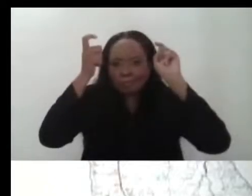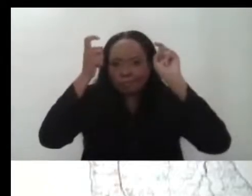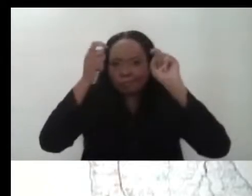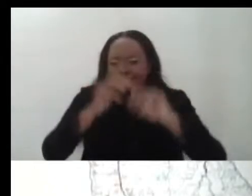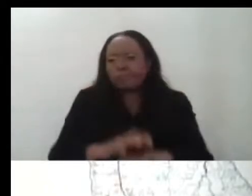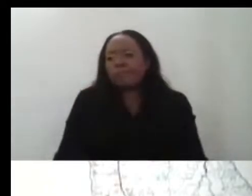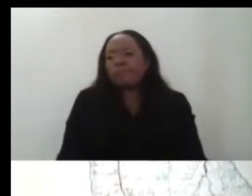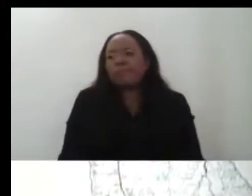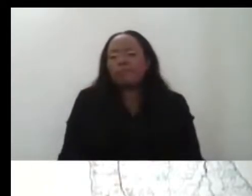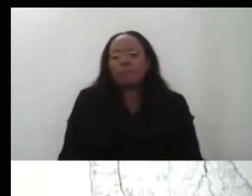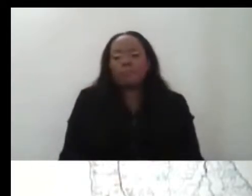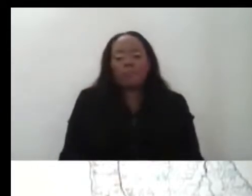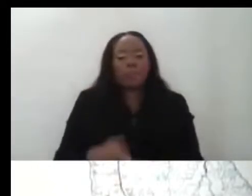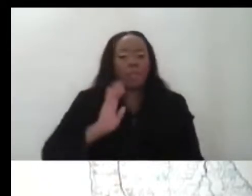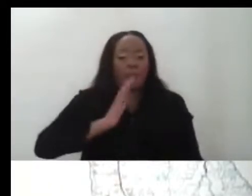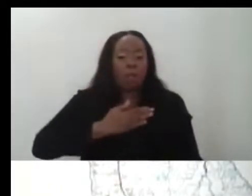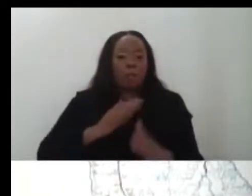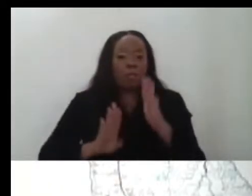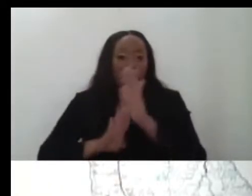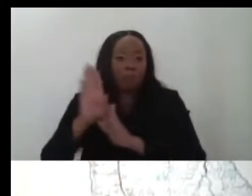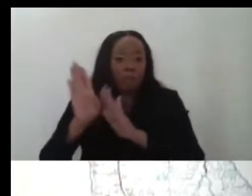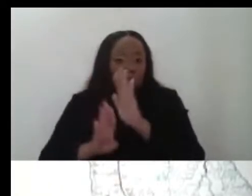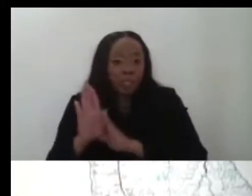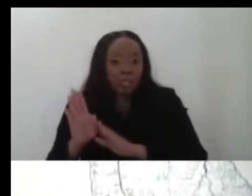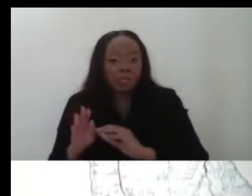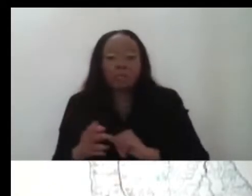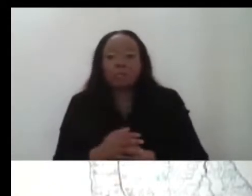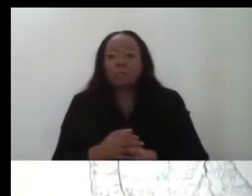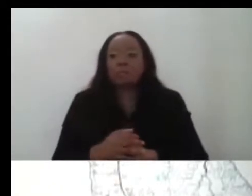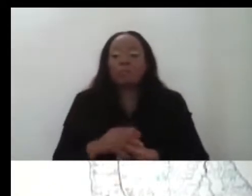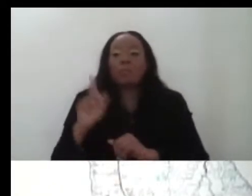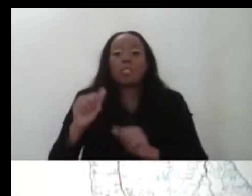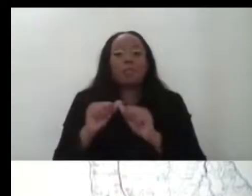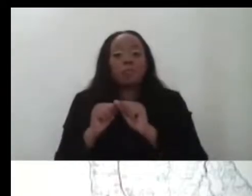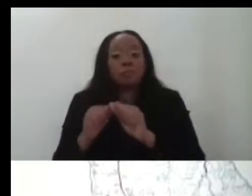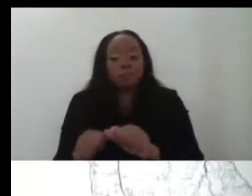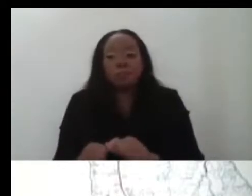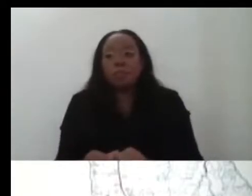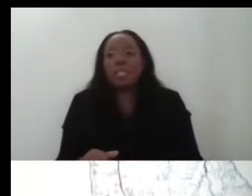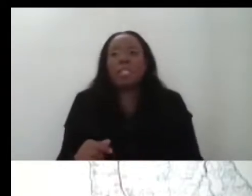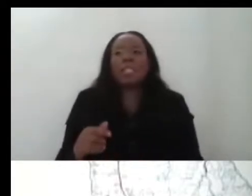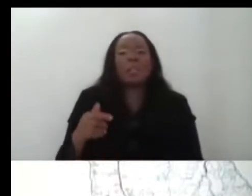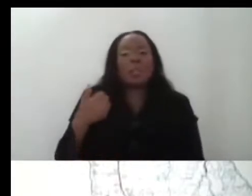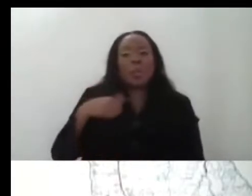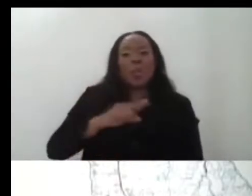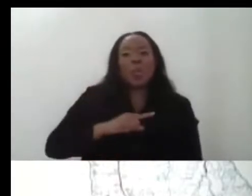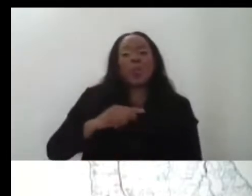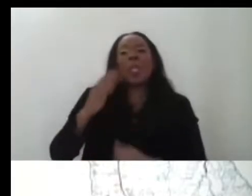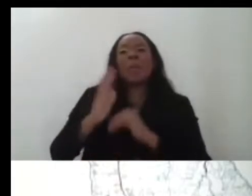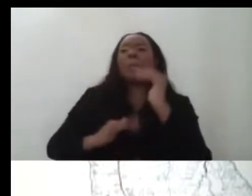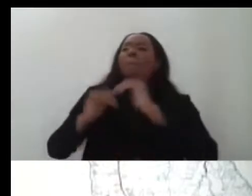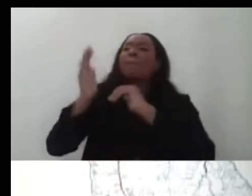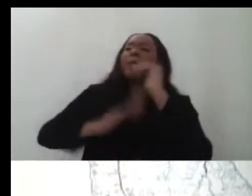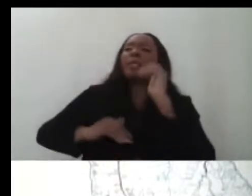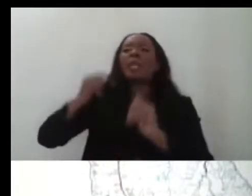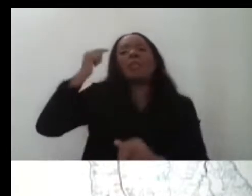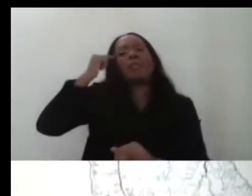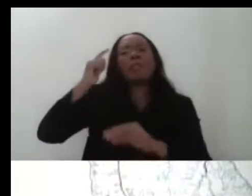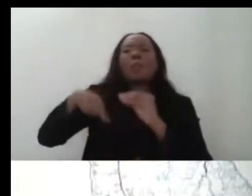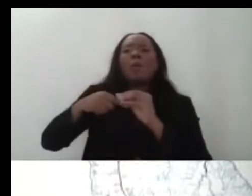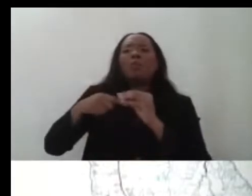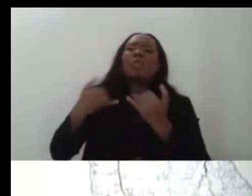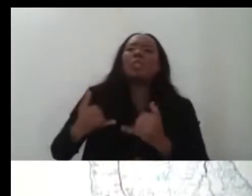from sustainability. We can no longer build today without thinking about tomorrow. And we can no longer say it won't happen